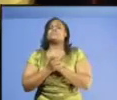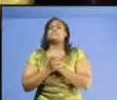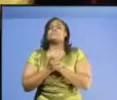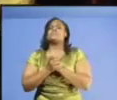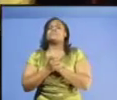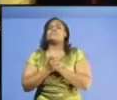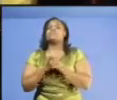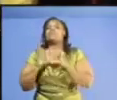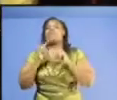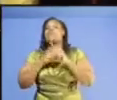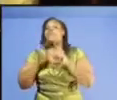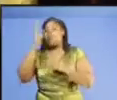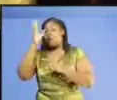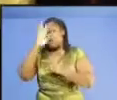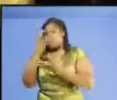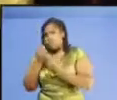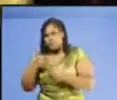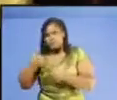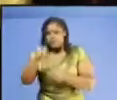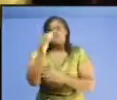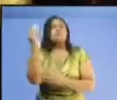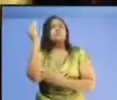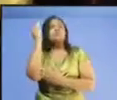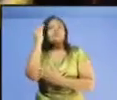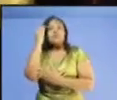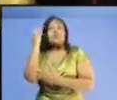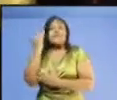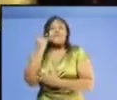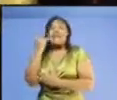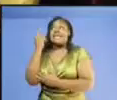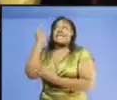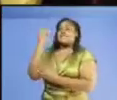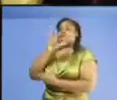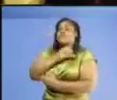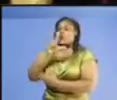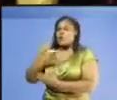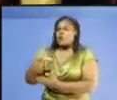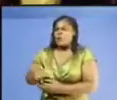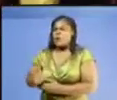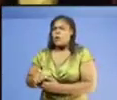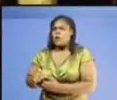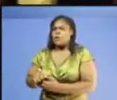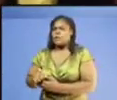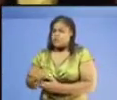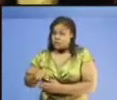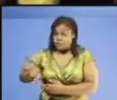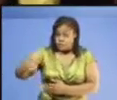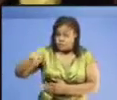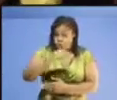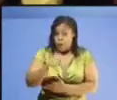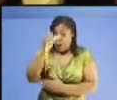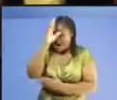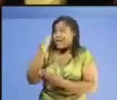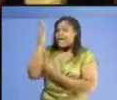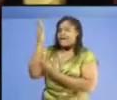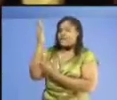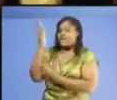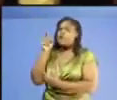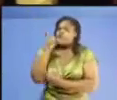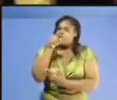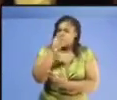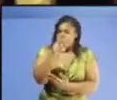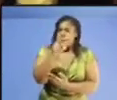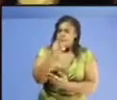But God wants you to know that if the Lord is your God, you are